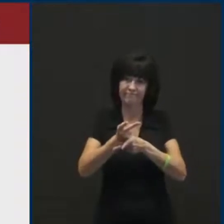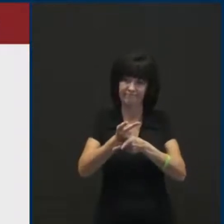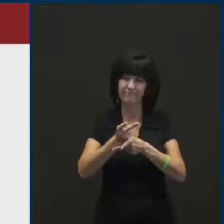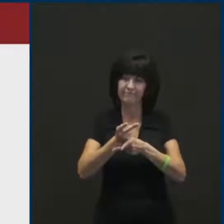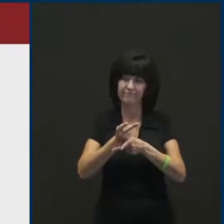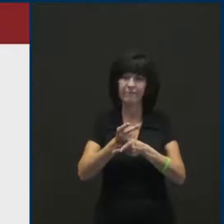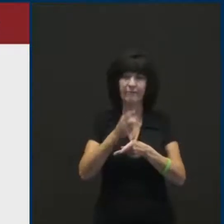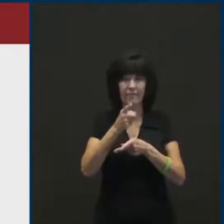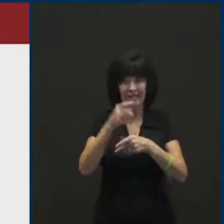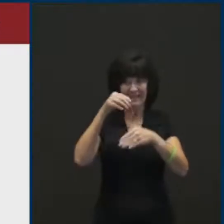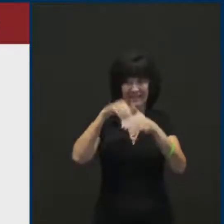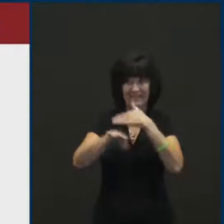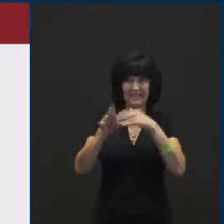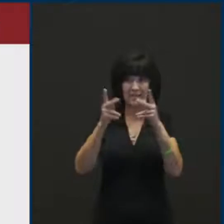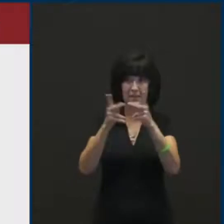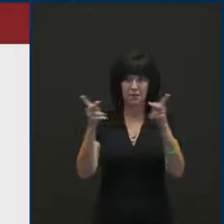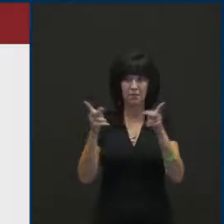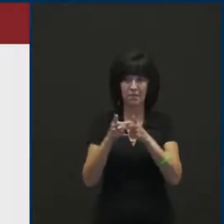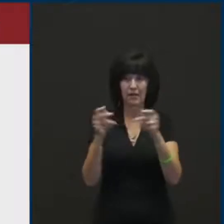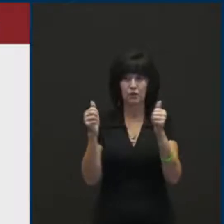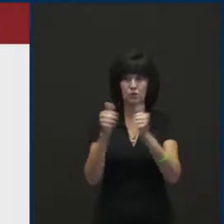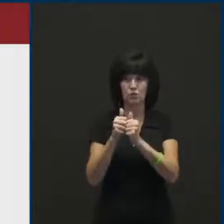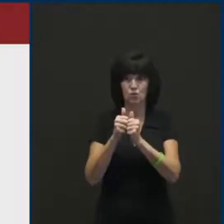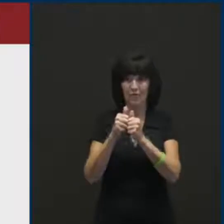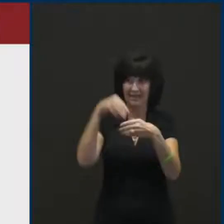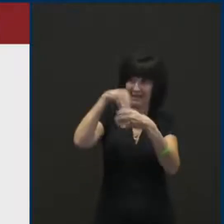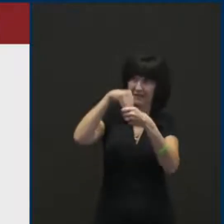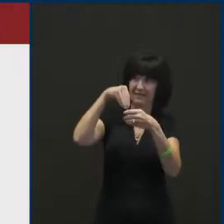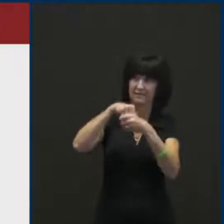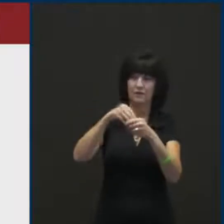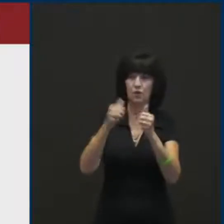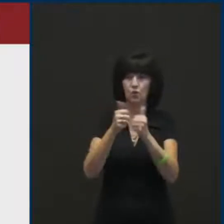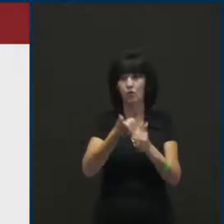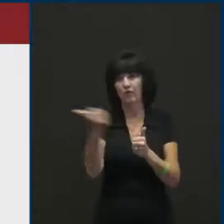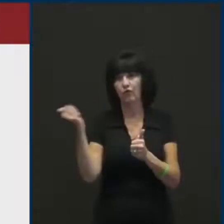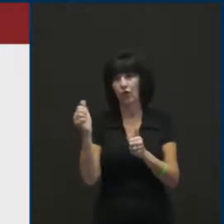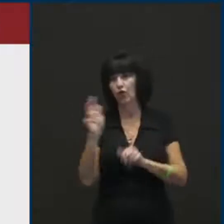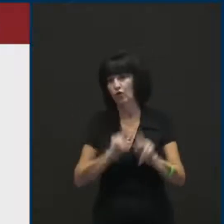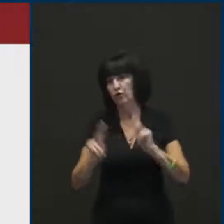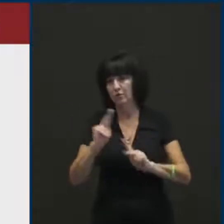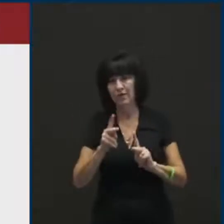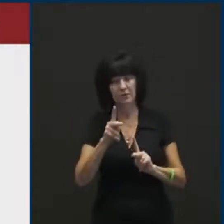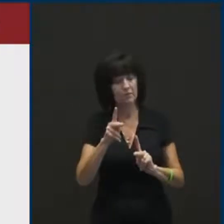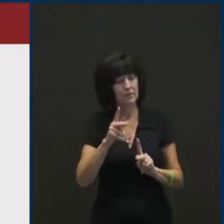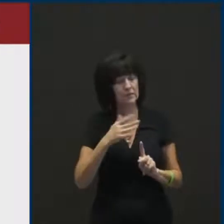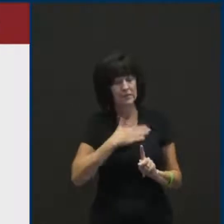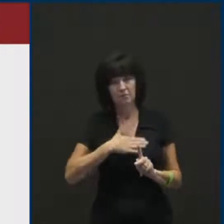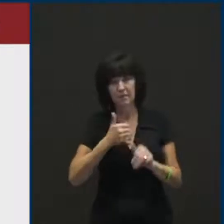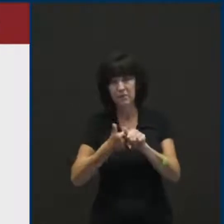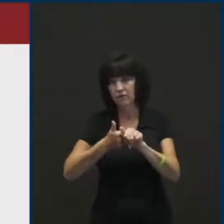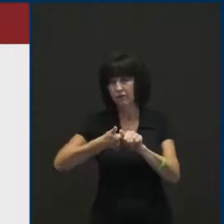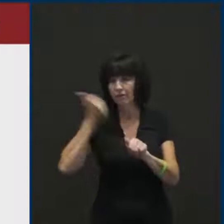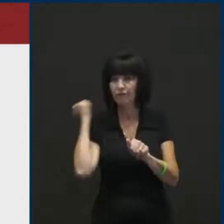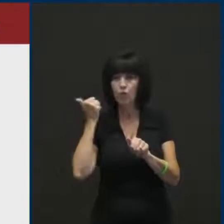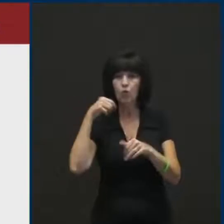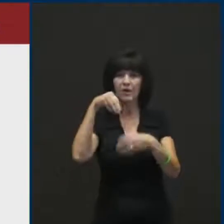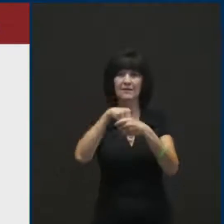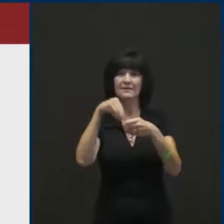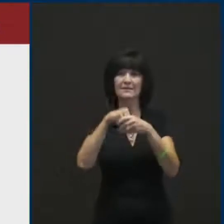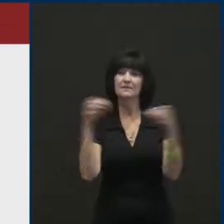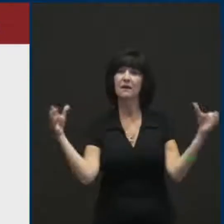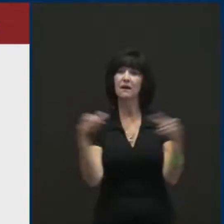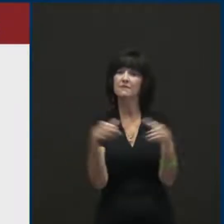precautions, especially when indoors, and really avoid indoor gatherings as much as